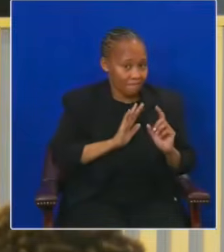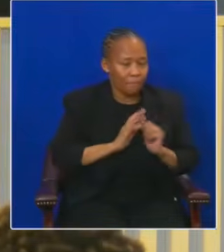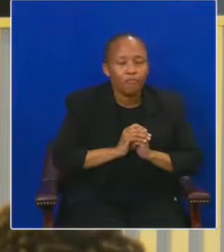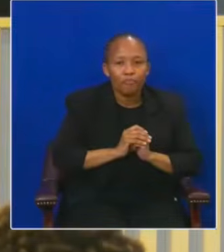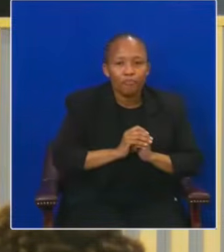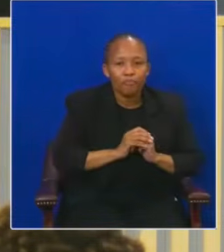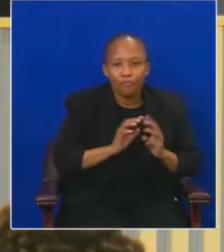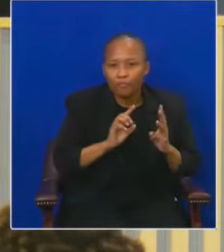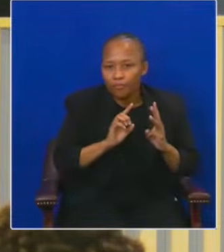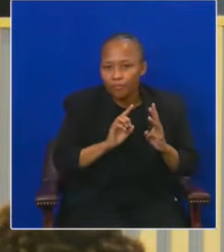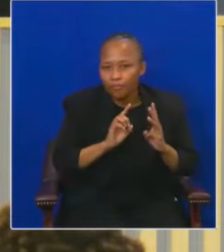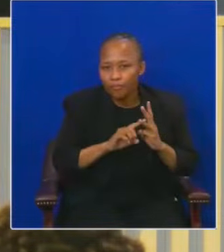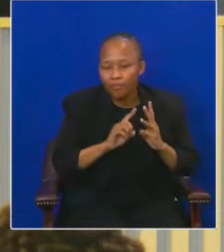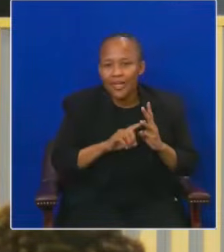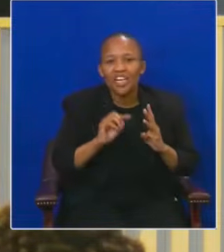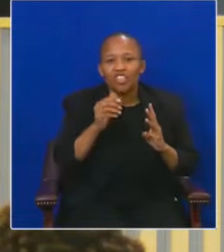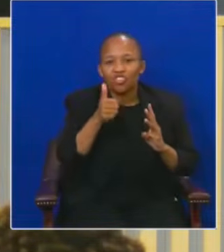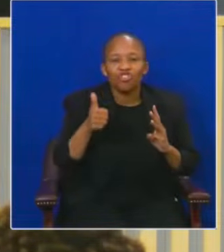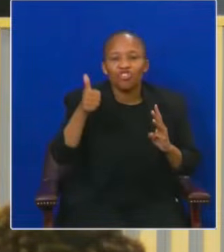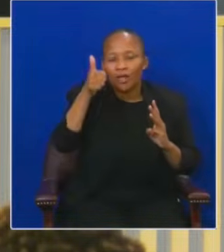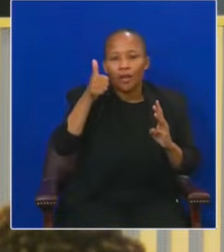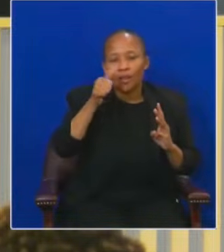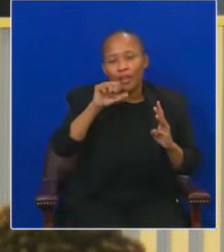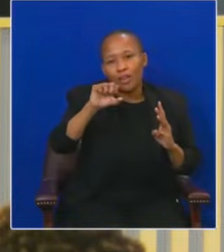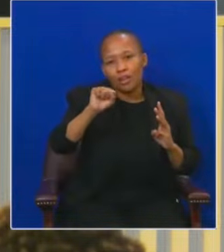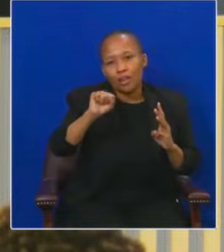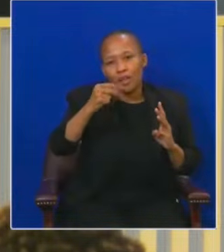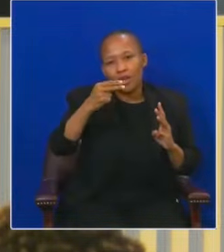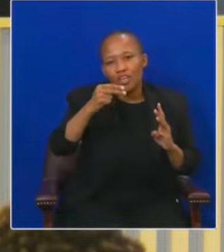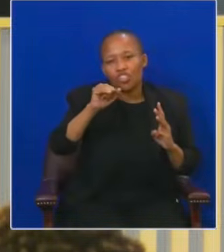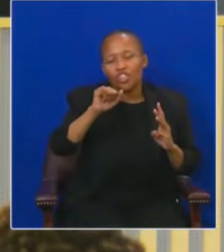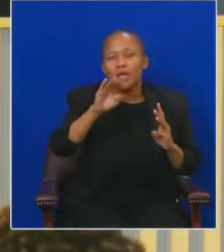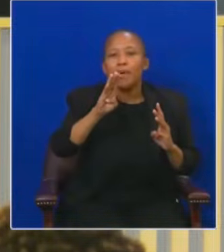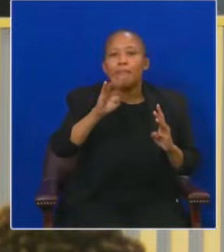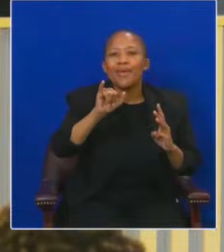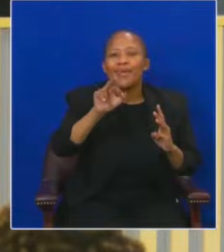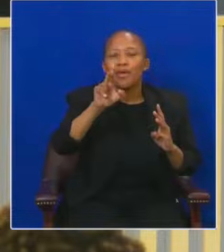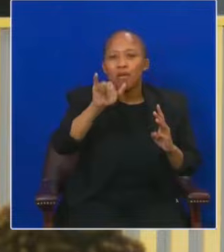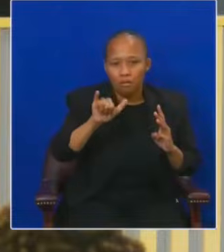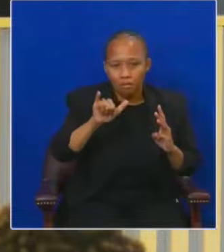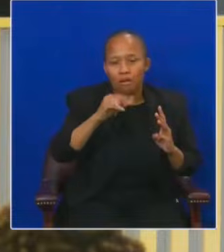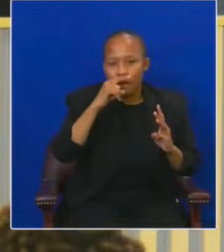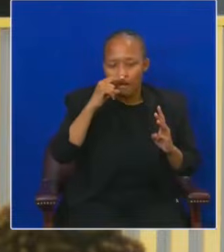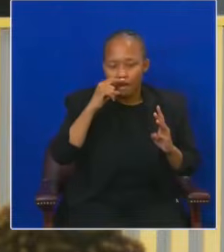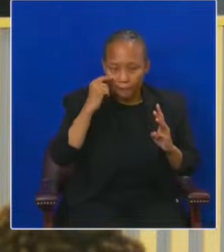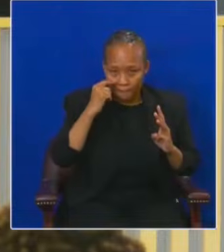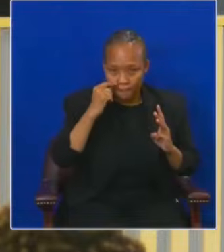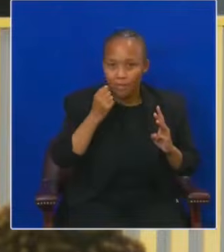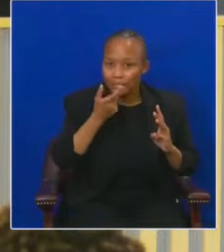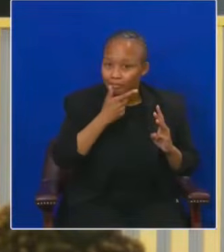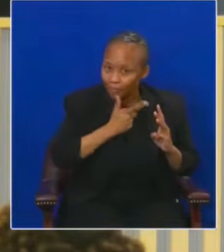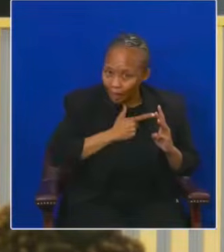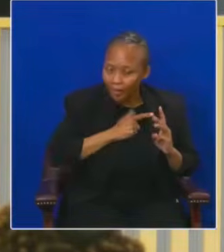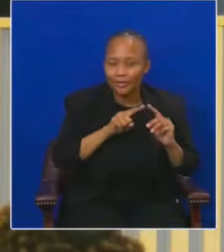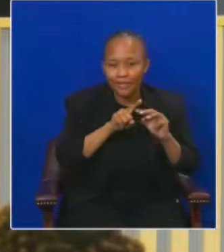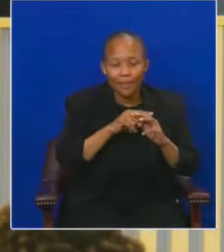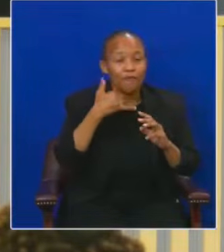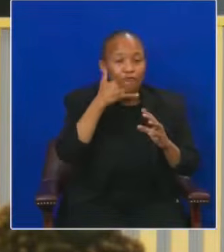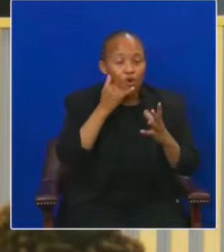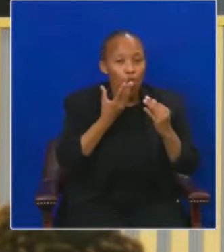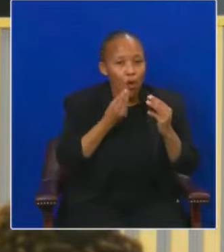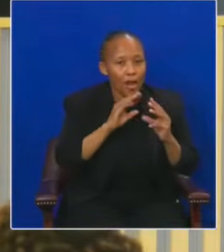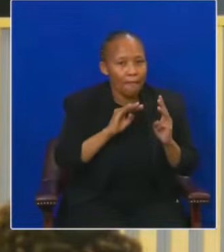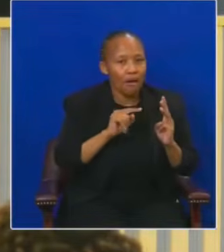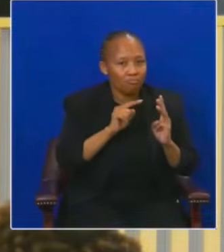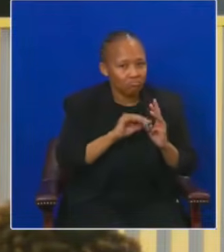Shibiri, and also gave his contract details. He